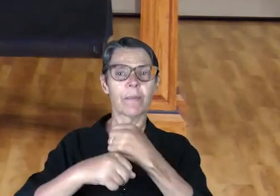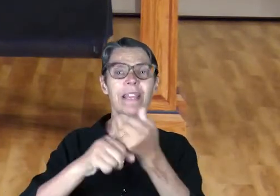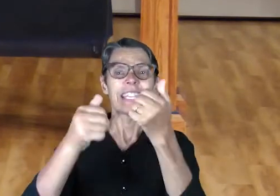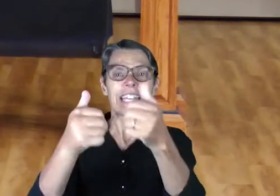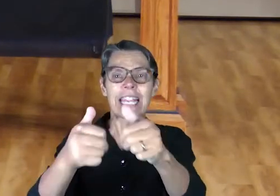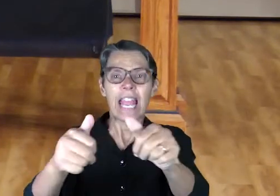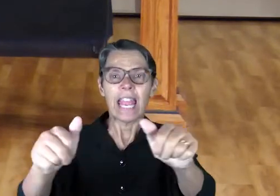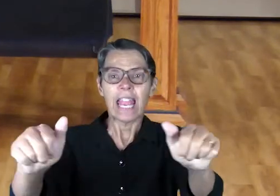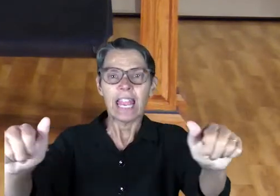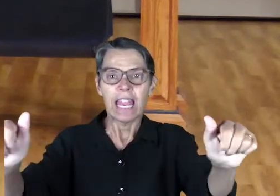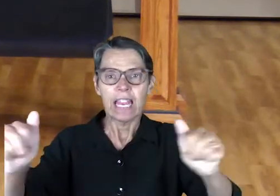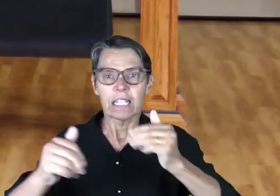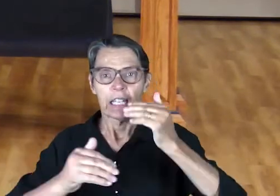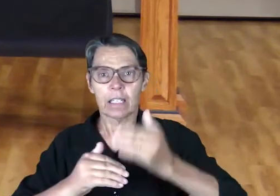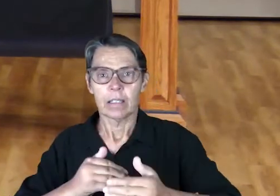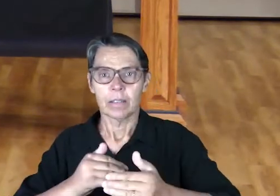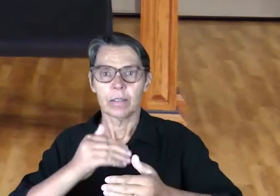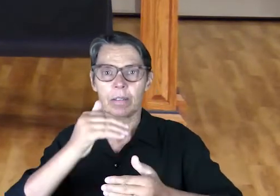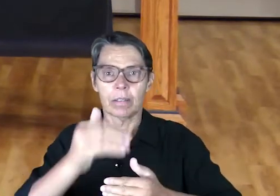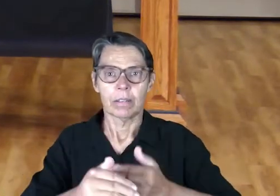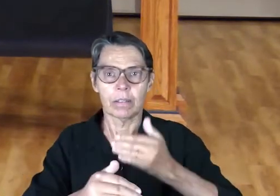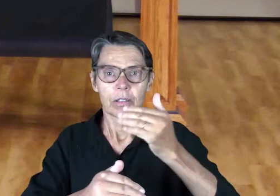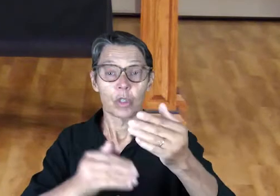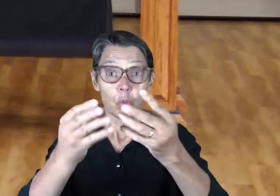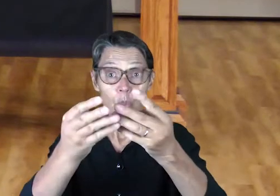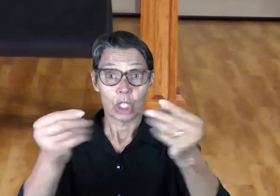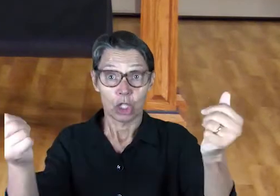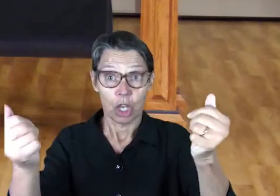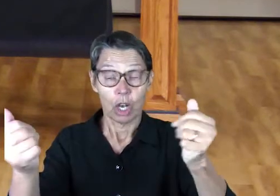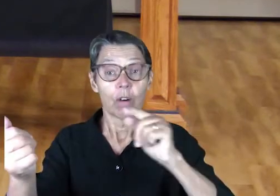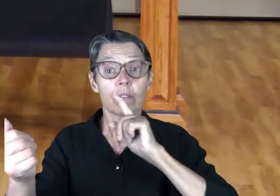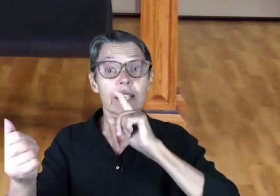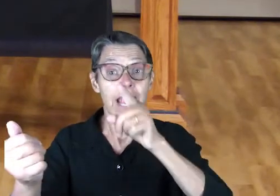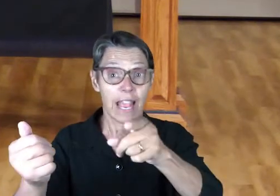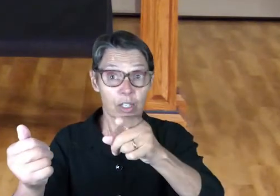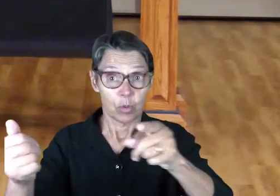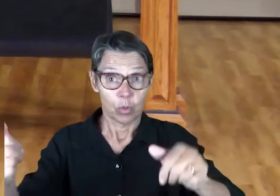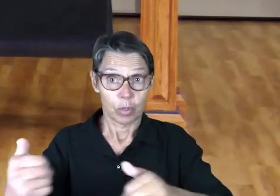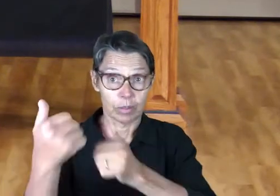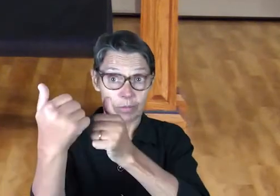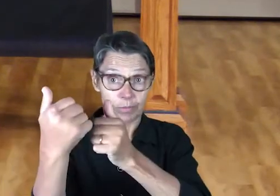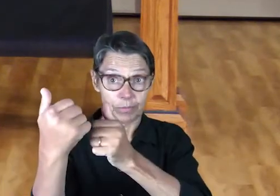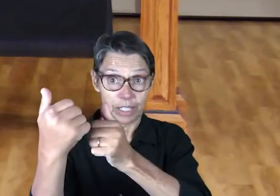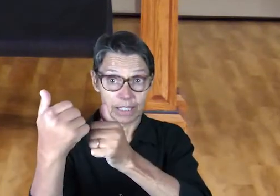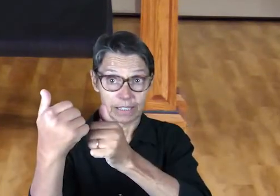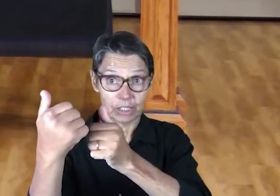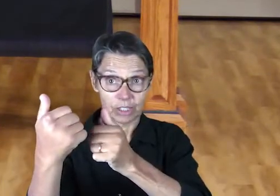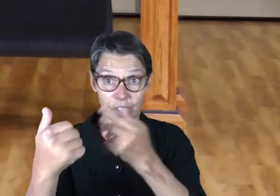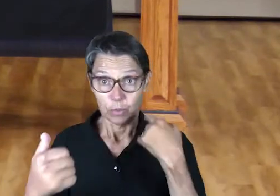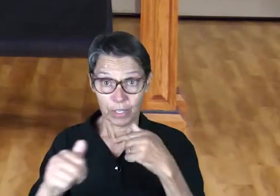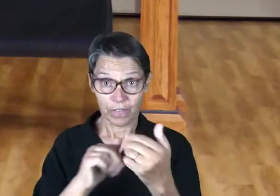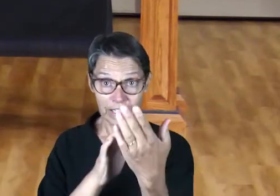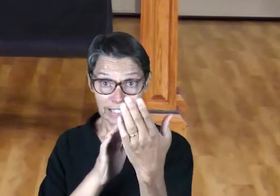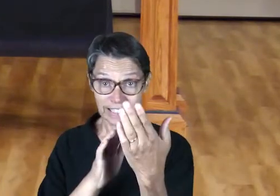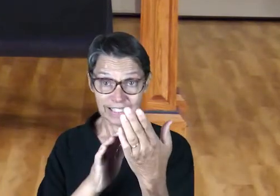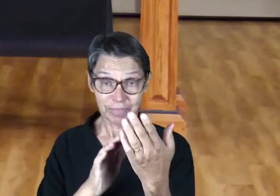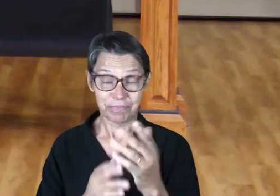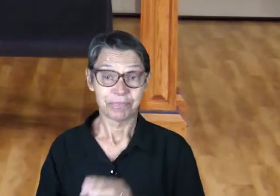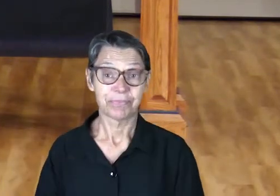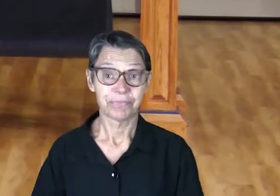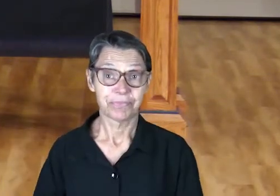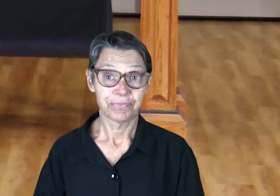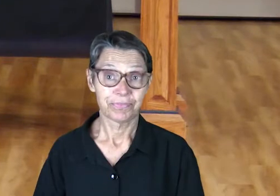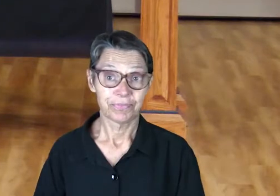from making any strides towards resolving the challenge of the reality in front of